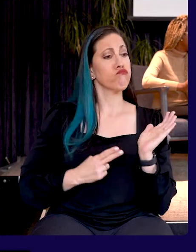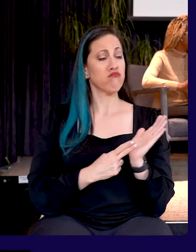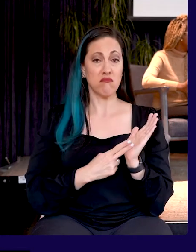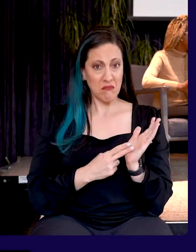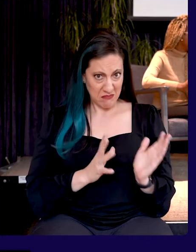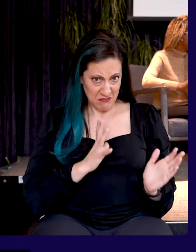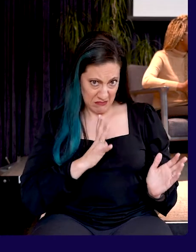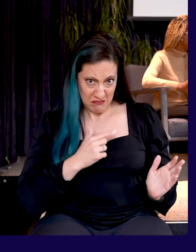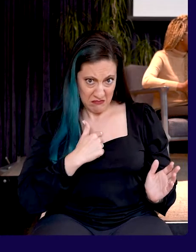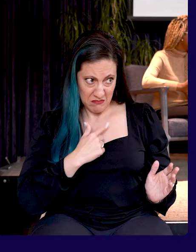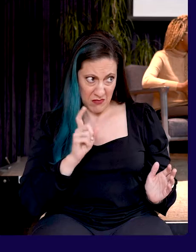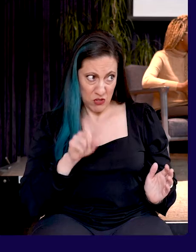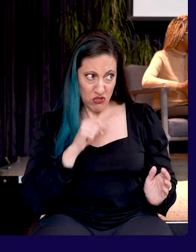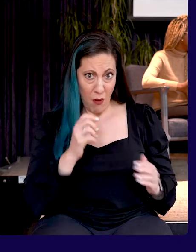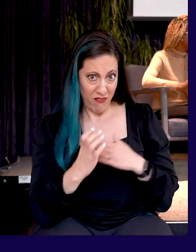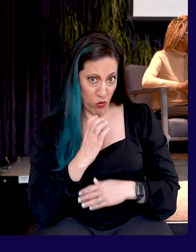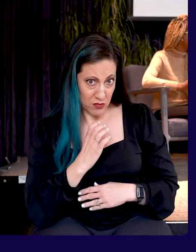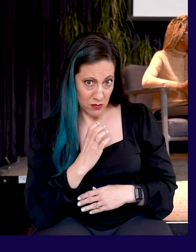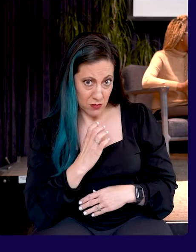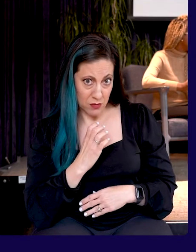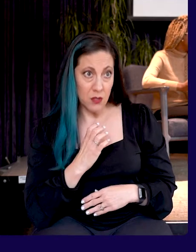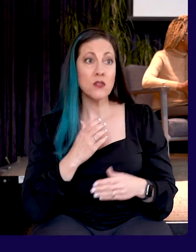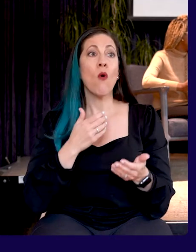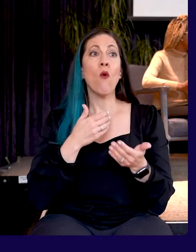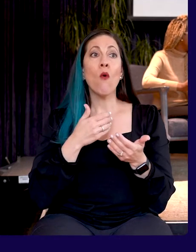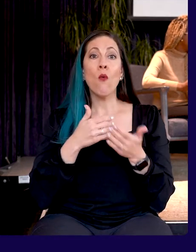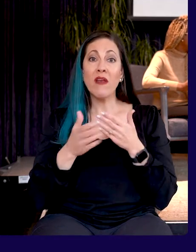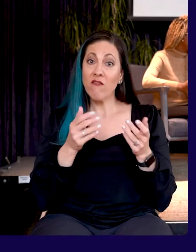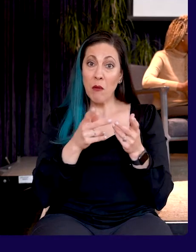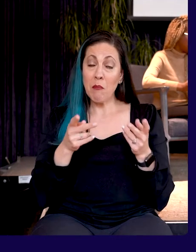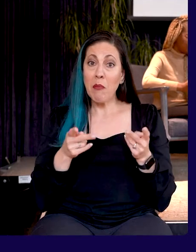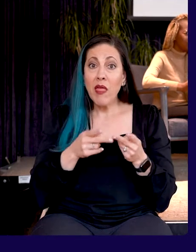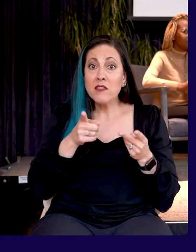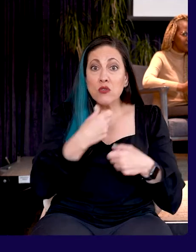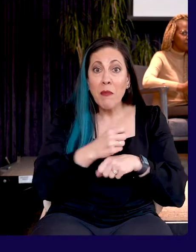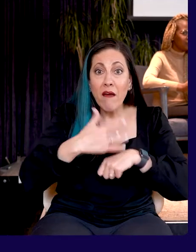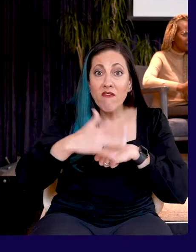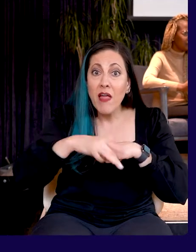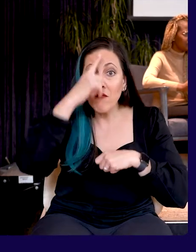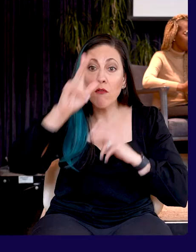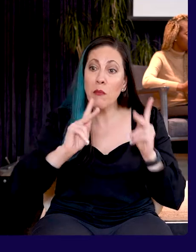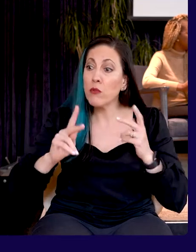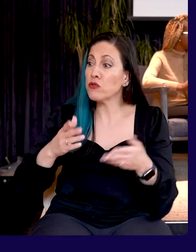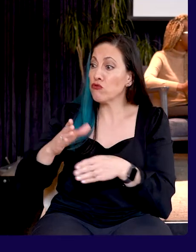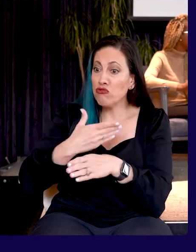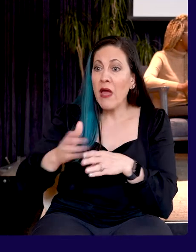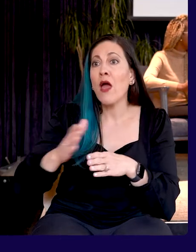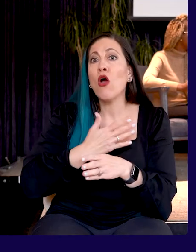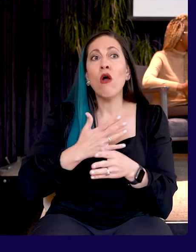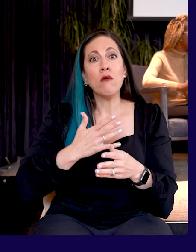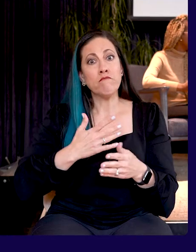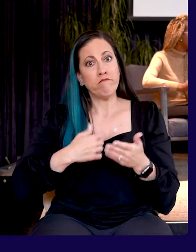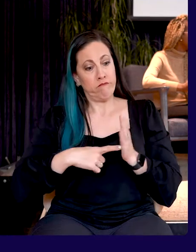full self to the table. So whatever spaces you open up for people to share, for people to be vulnerable, I think it's really